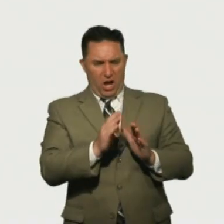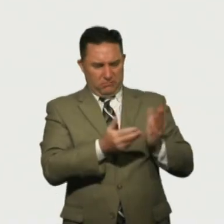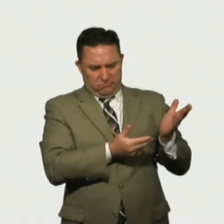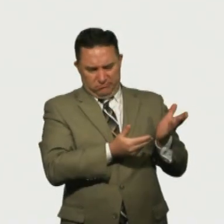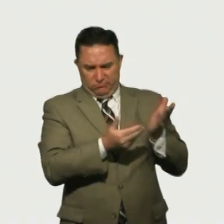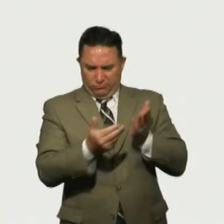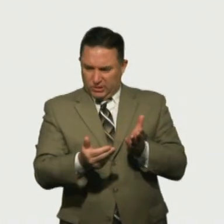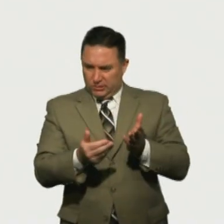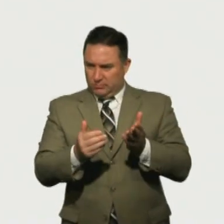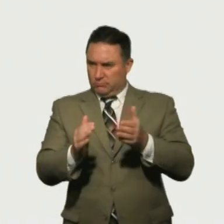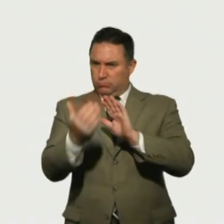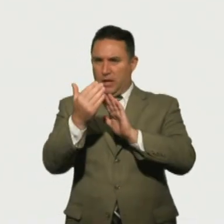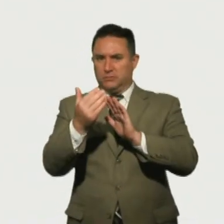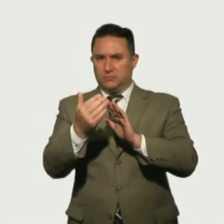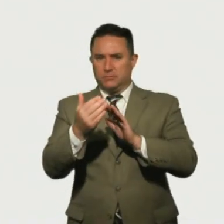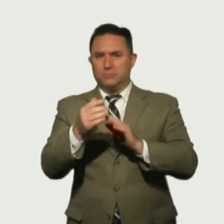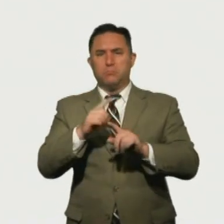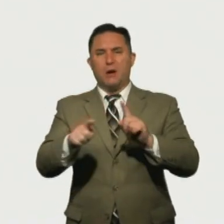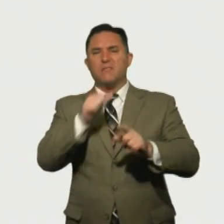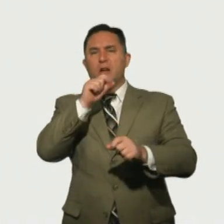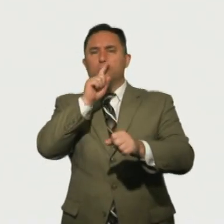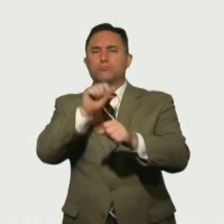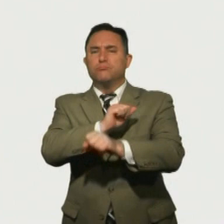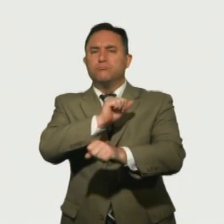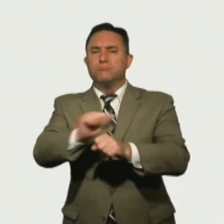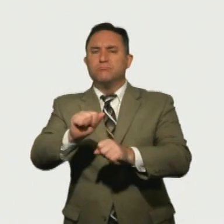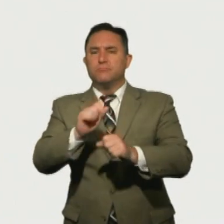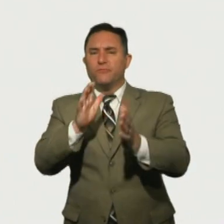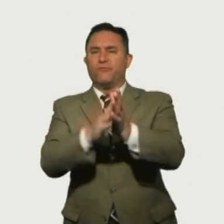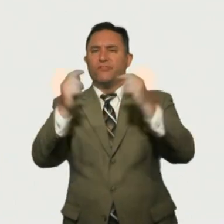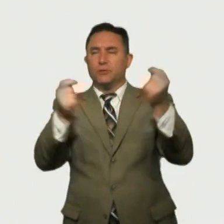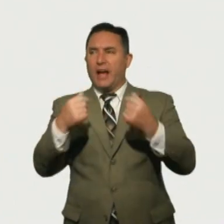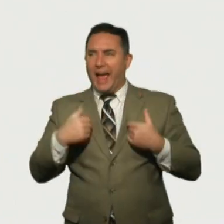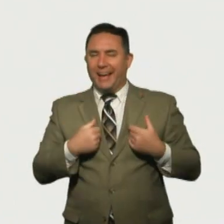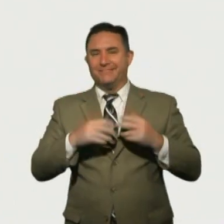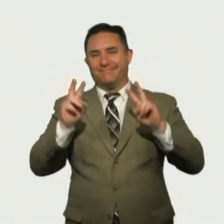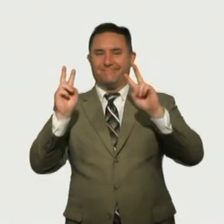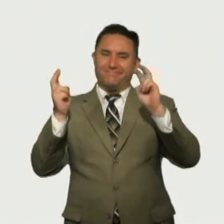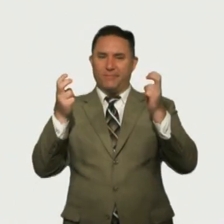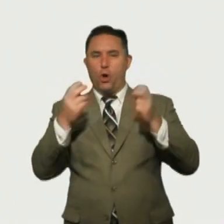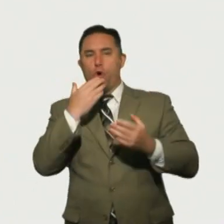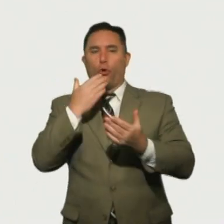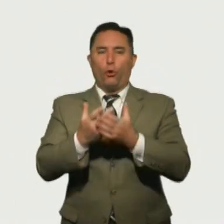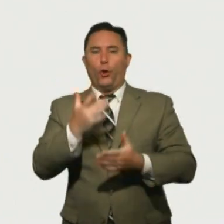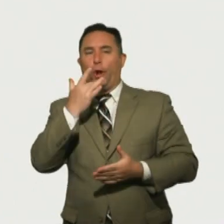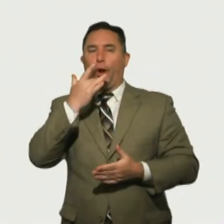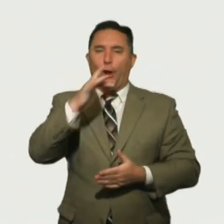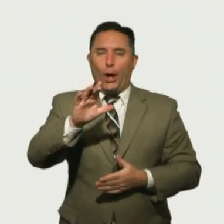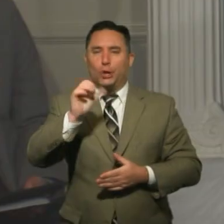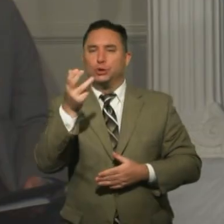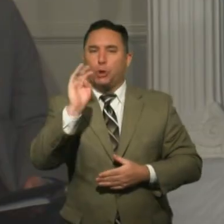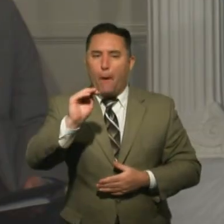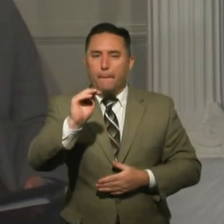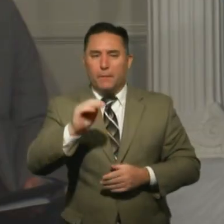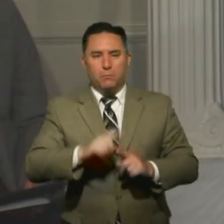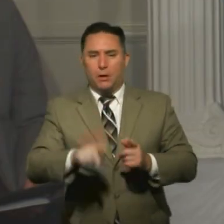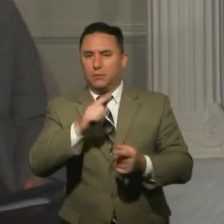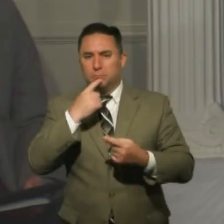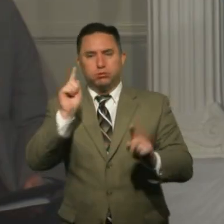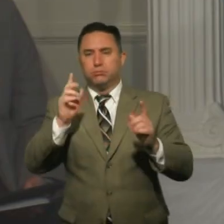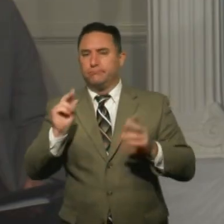didn't guarantee victory? They had the ultimate good luck charm, if you want to say that. But it didn't